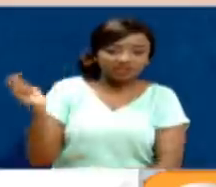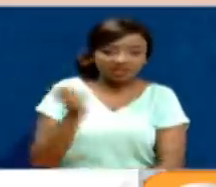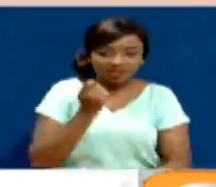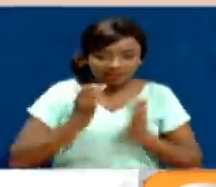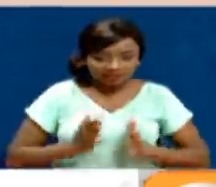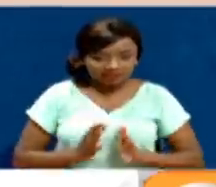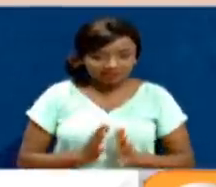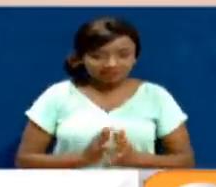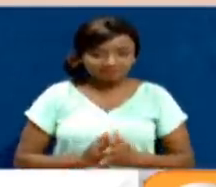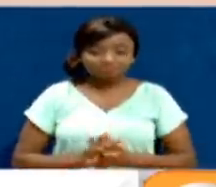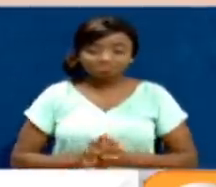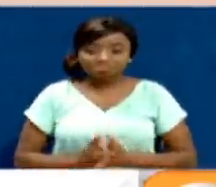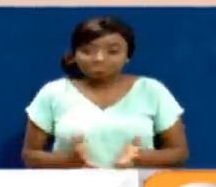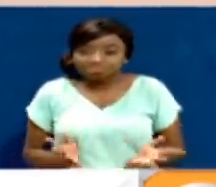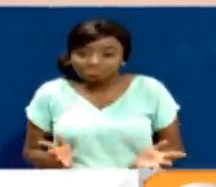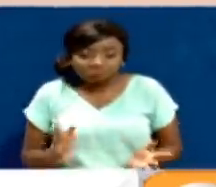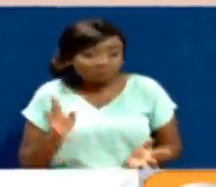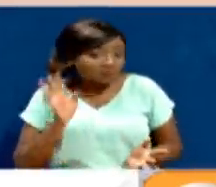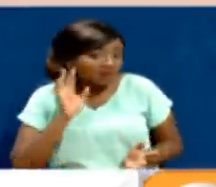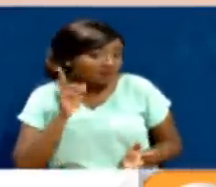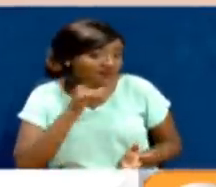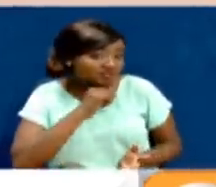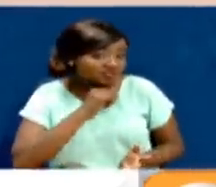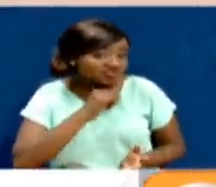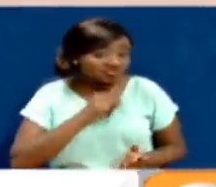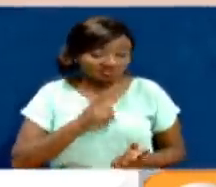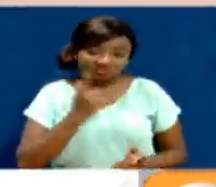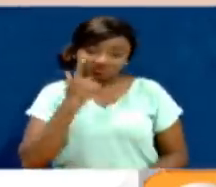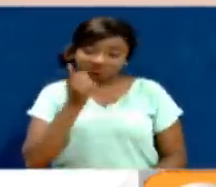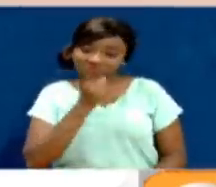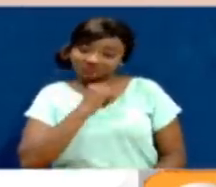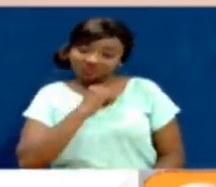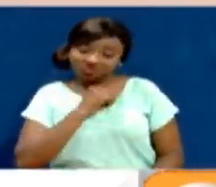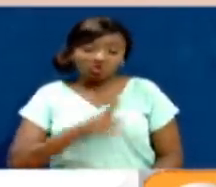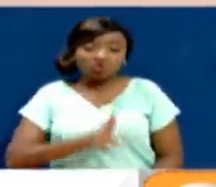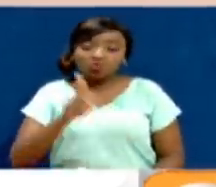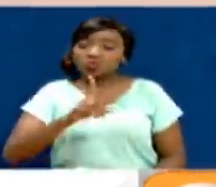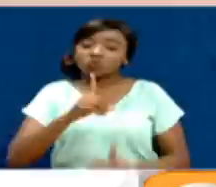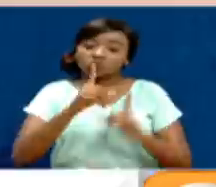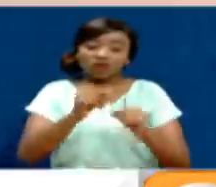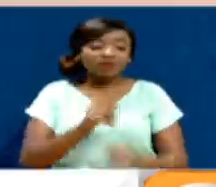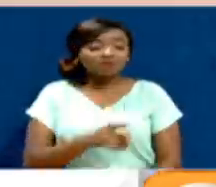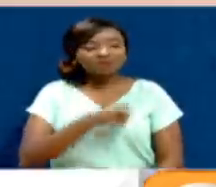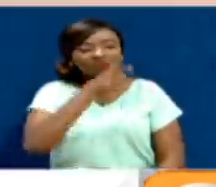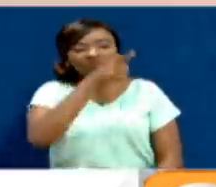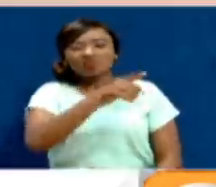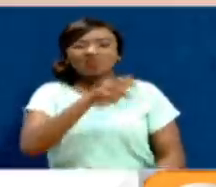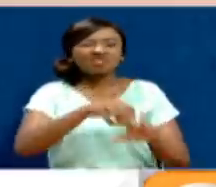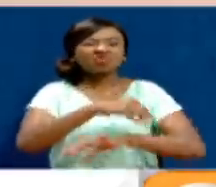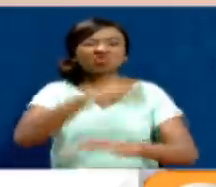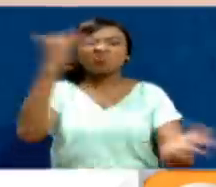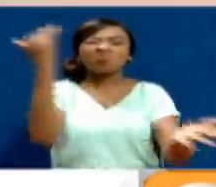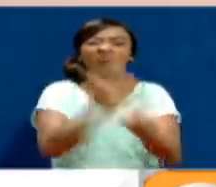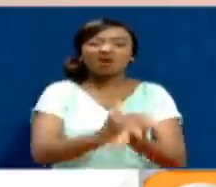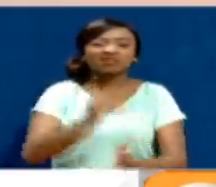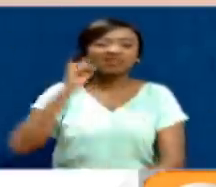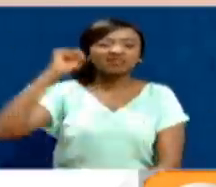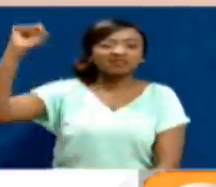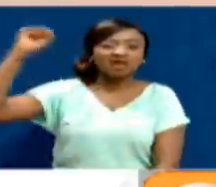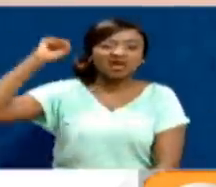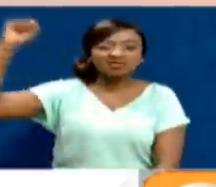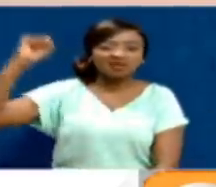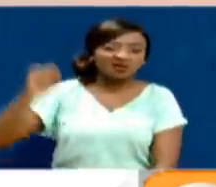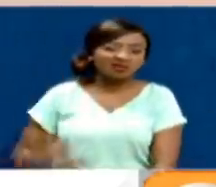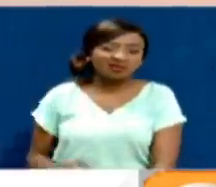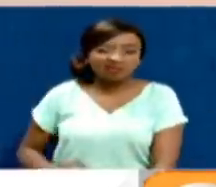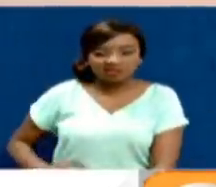Kenya. So you heard that, obviously you were right there, governor. He was telling you, Sonko, wacha siasa.